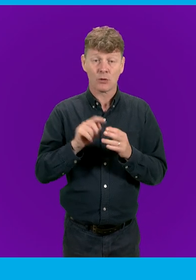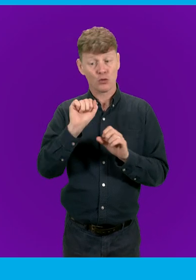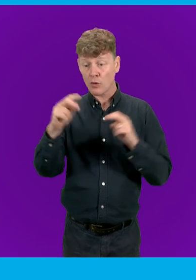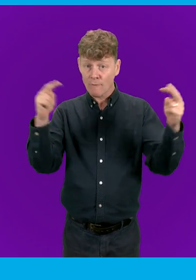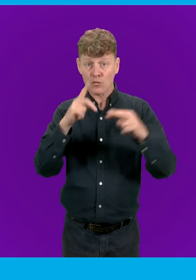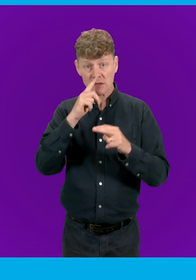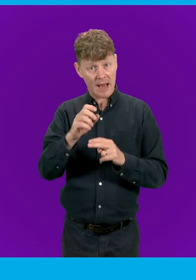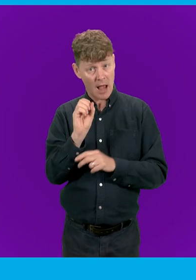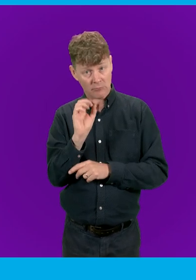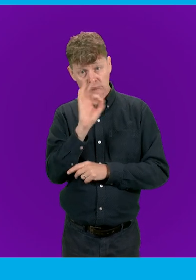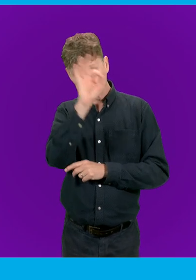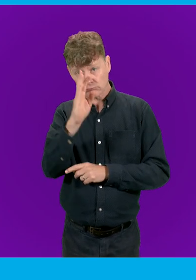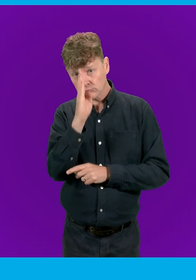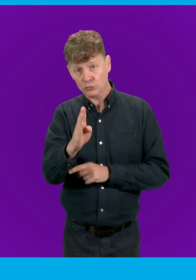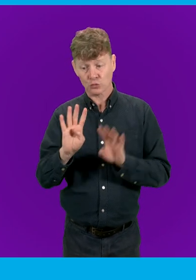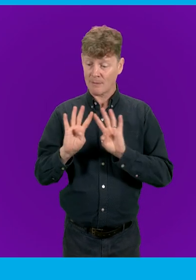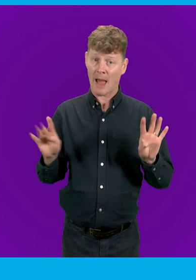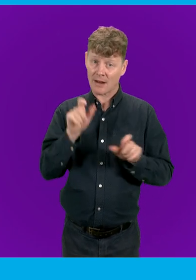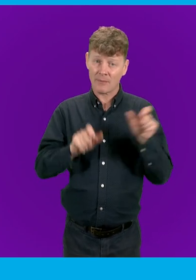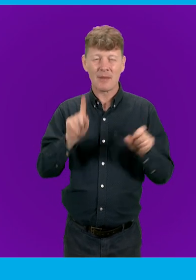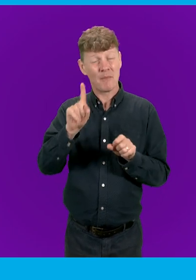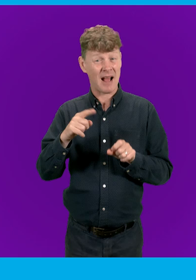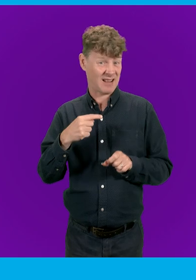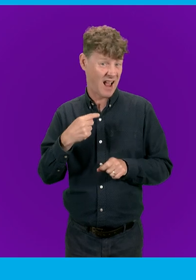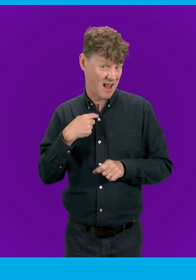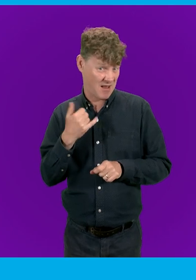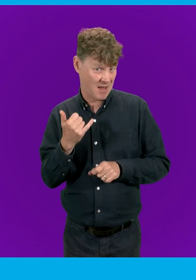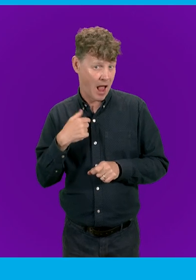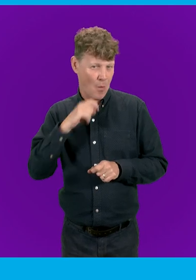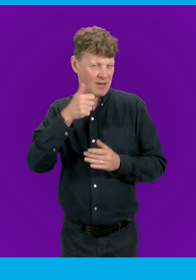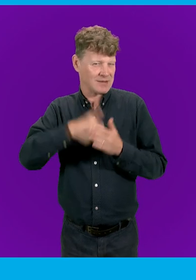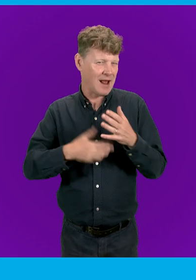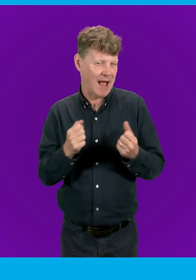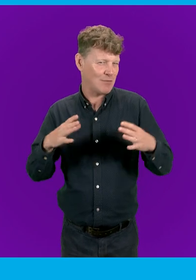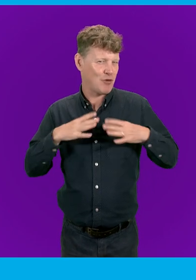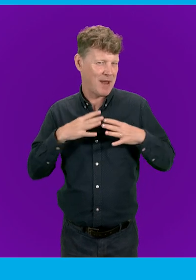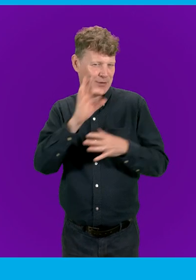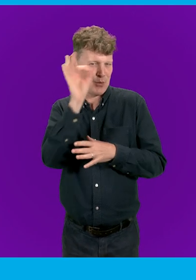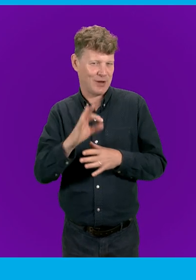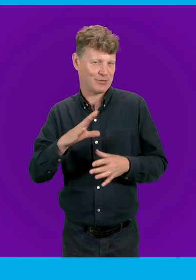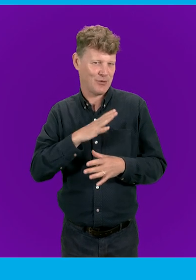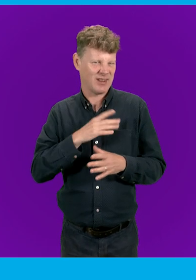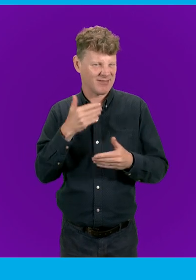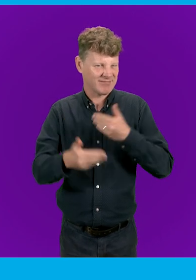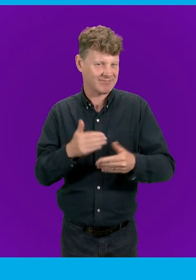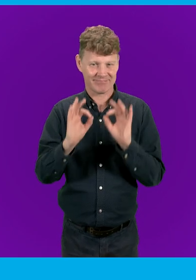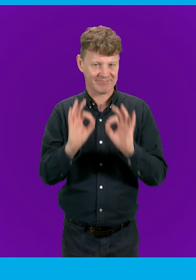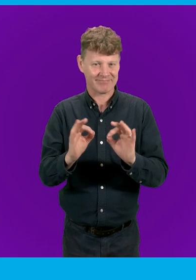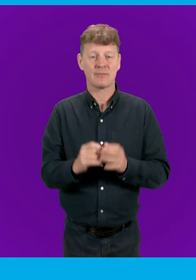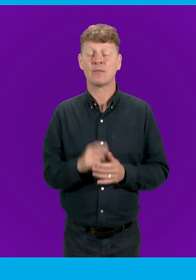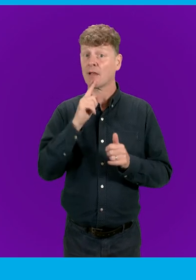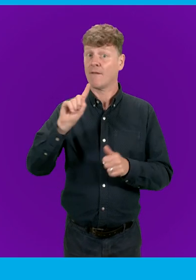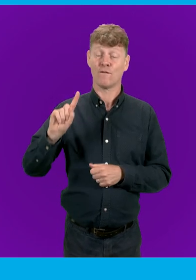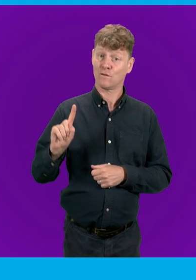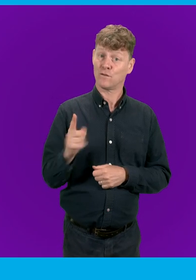and for comment. However, if I may, I may start with some questions that we have prepared for the session today. So